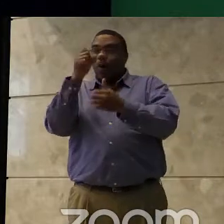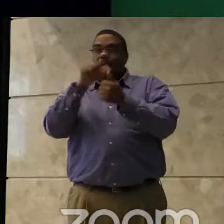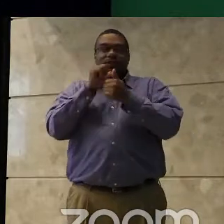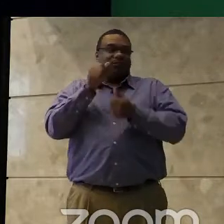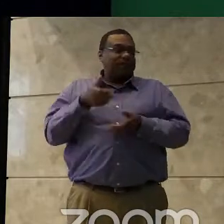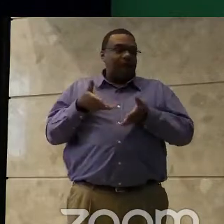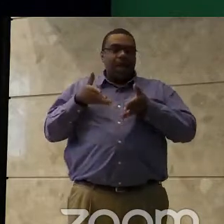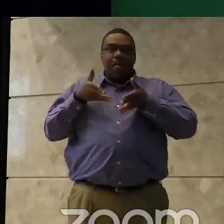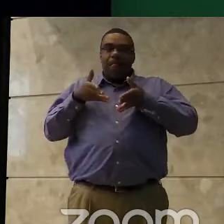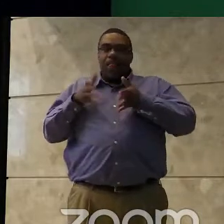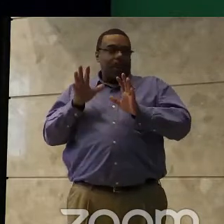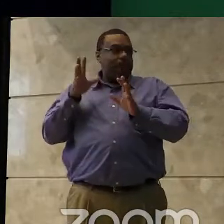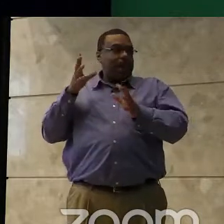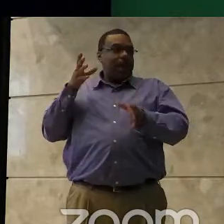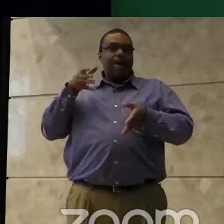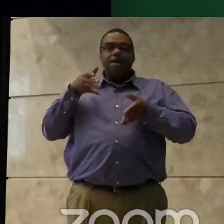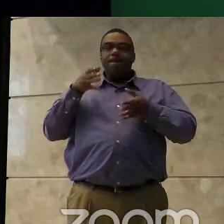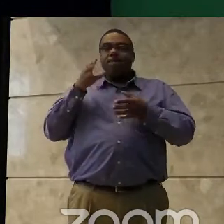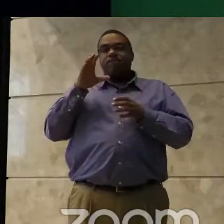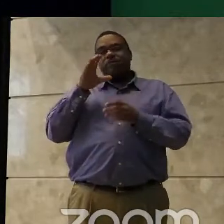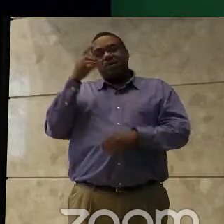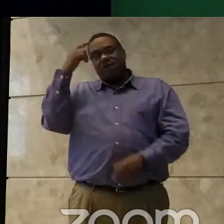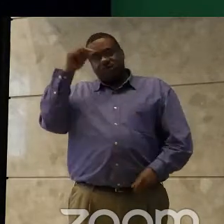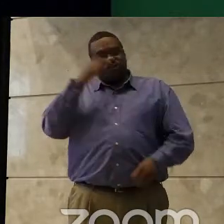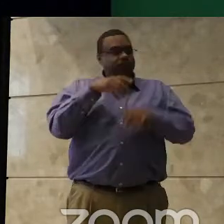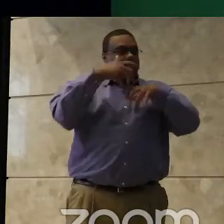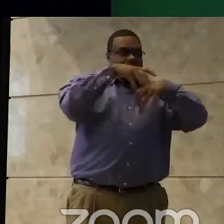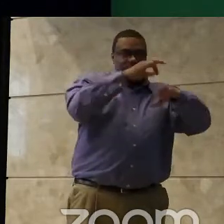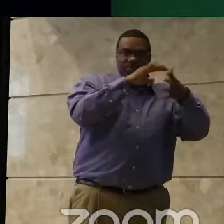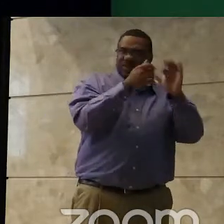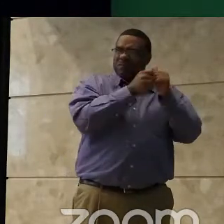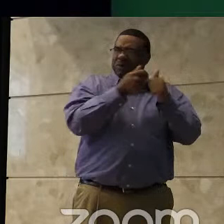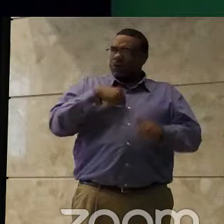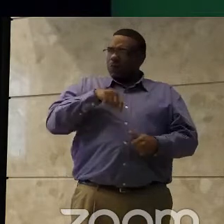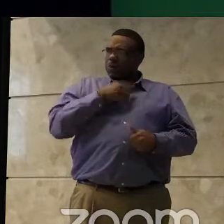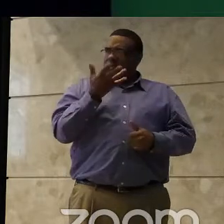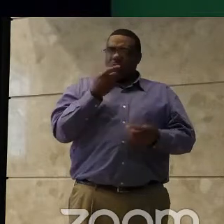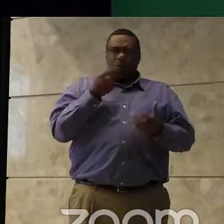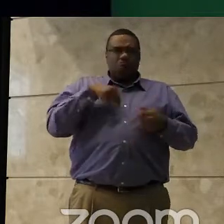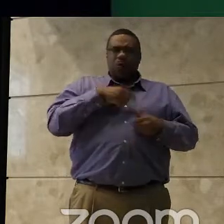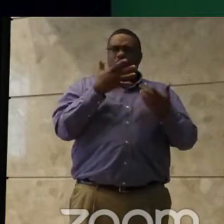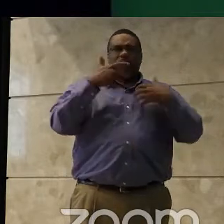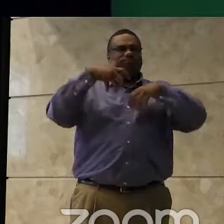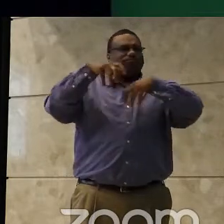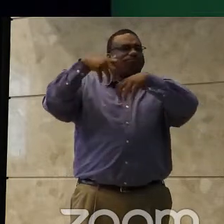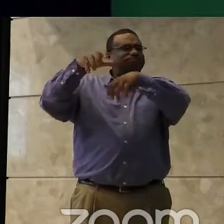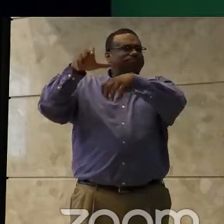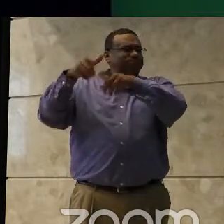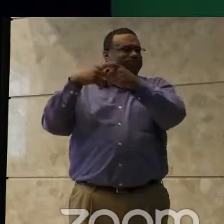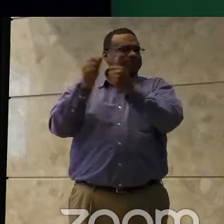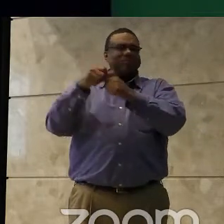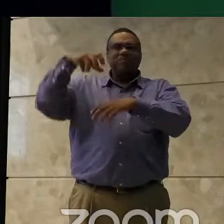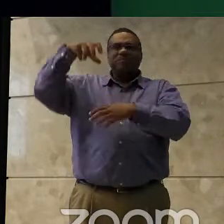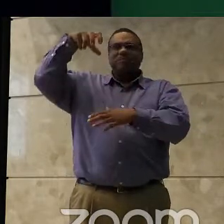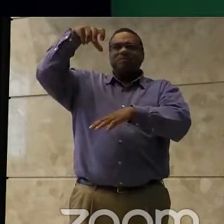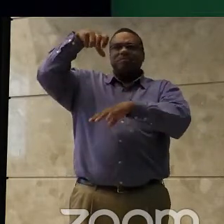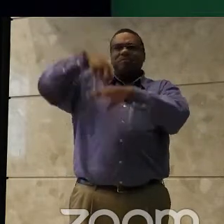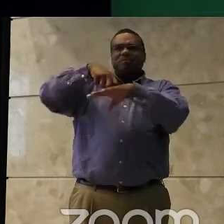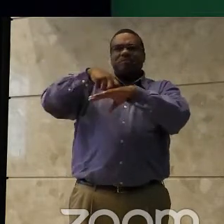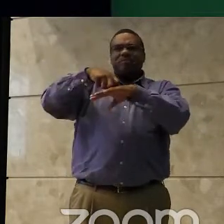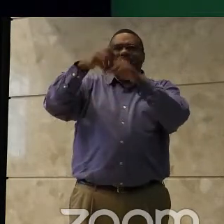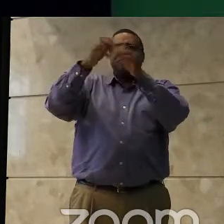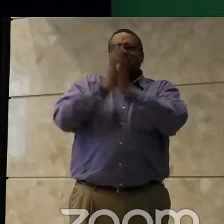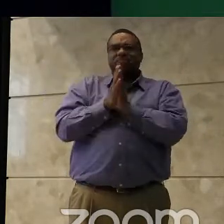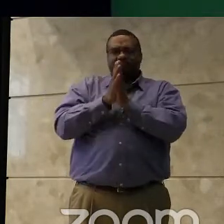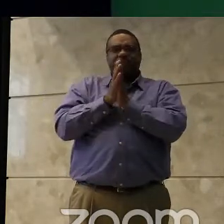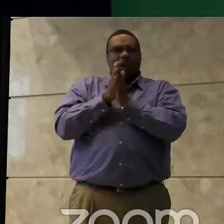to march for peaceful protest. And we're there. All we wanted to do was march to City Hall and kneel and pray that we'd be given the right